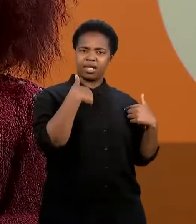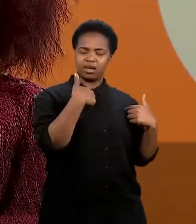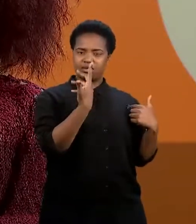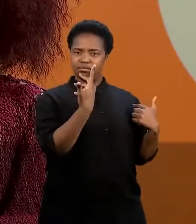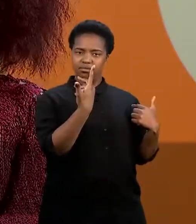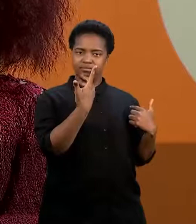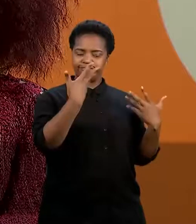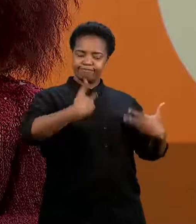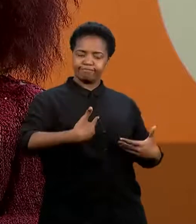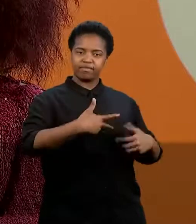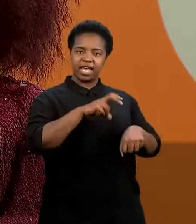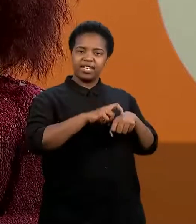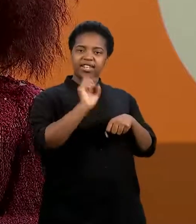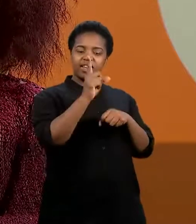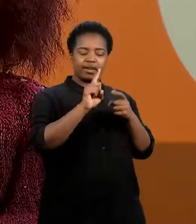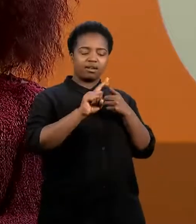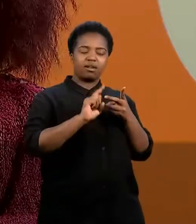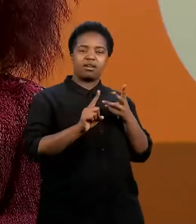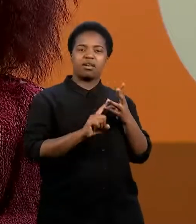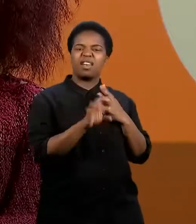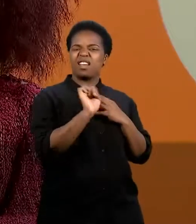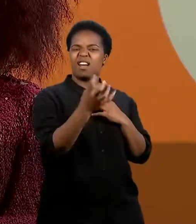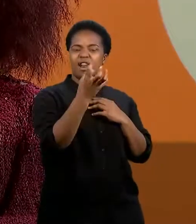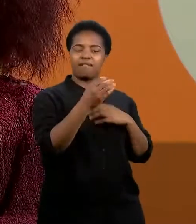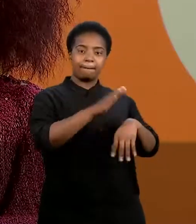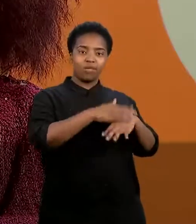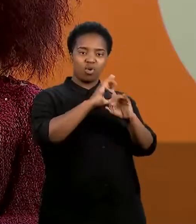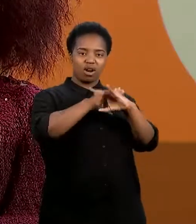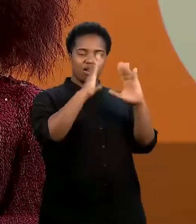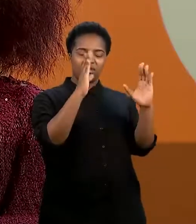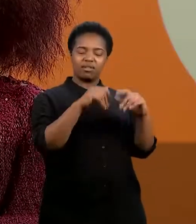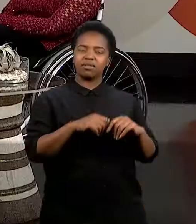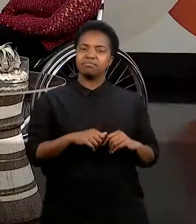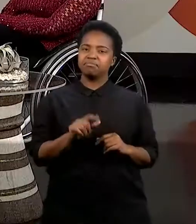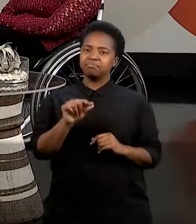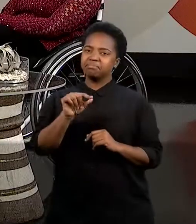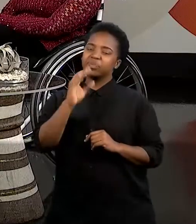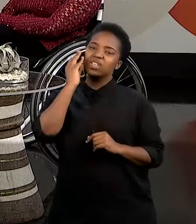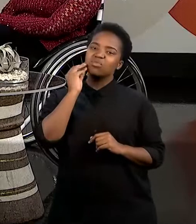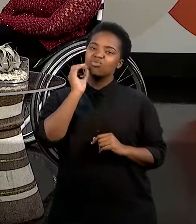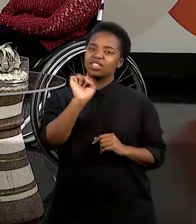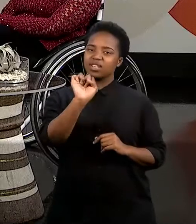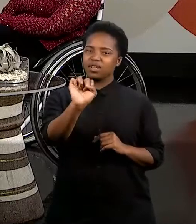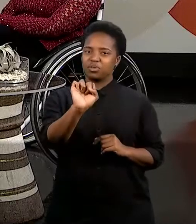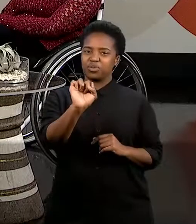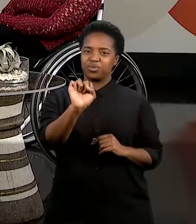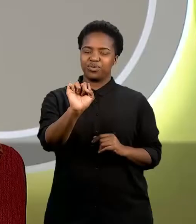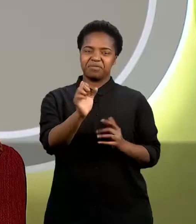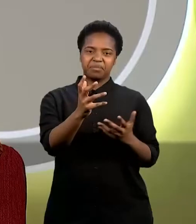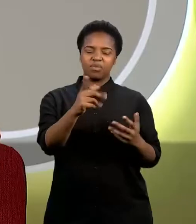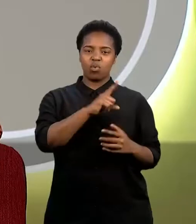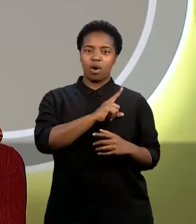give them the inside look into what we need, they'll actually have a more clearer picture. And based on the experience how ona hana